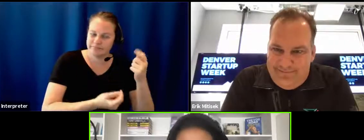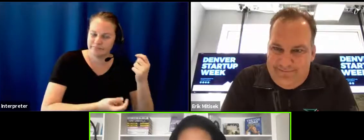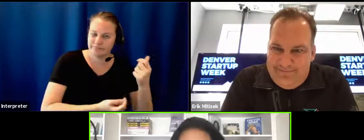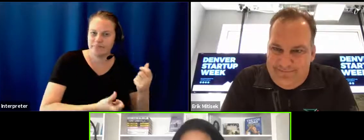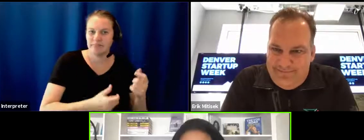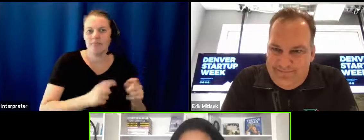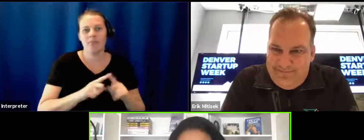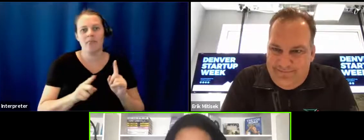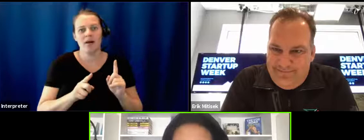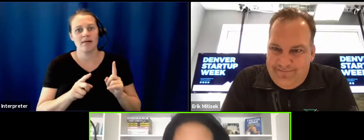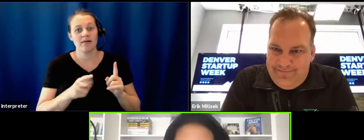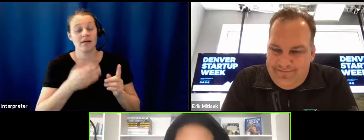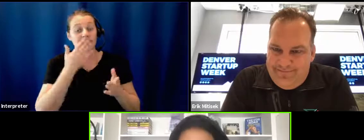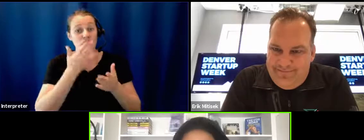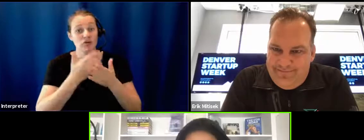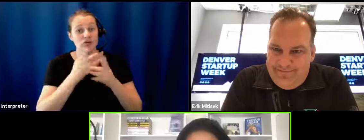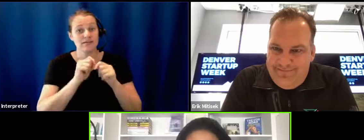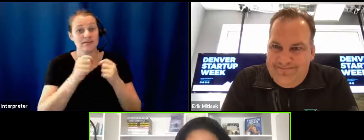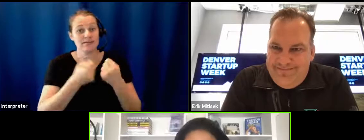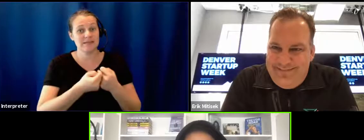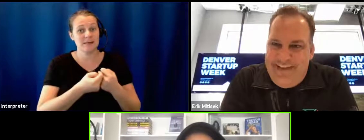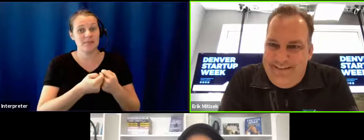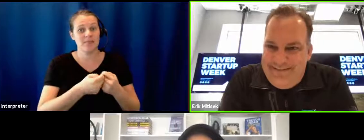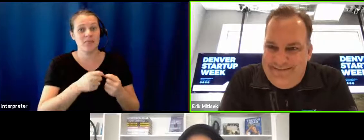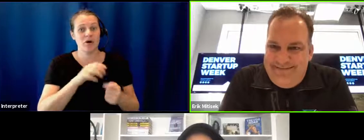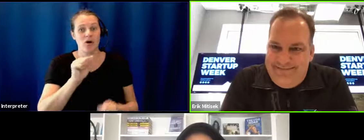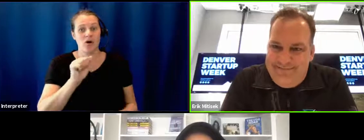team within Backstage. It's called Arlan Was Here team.